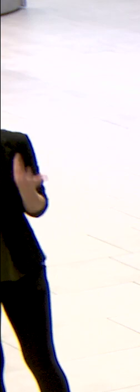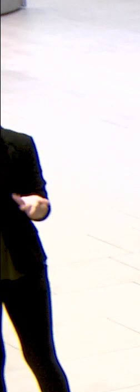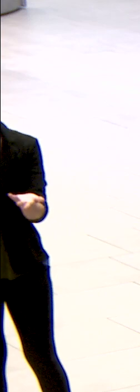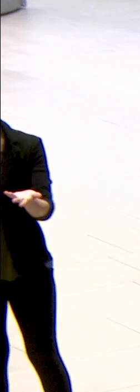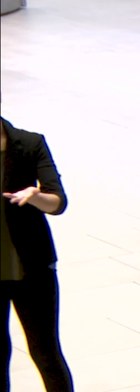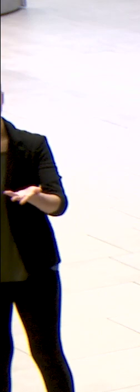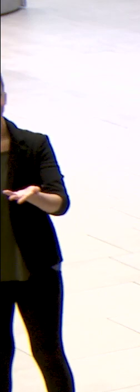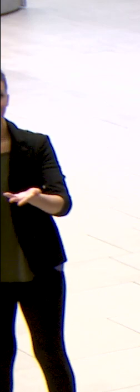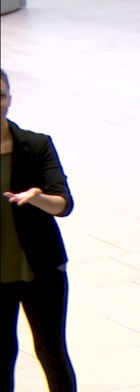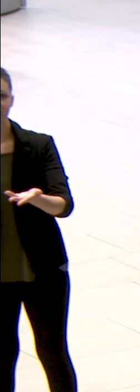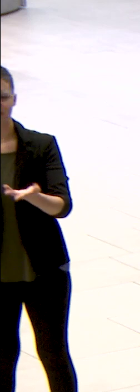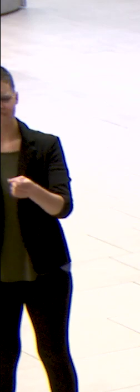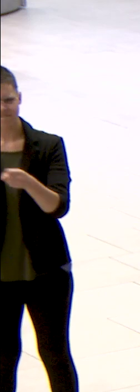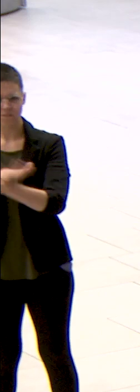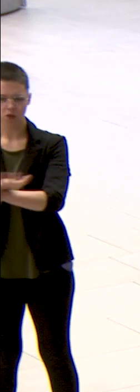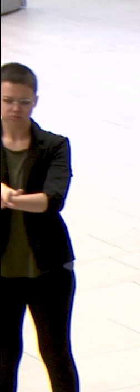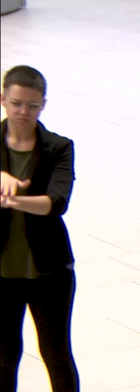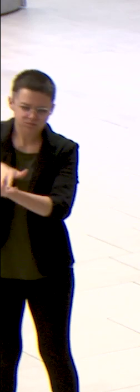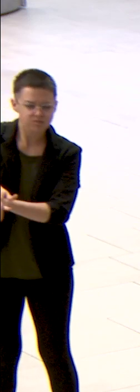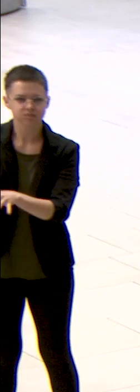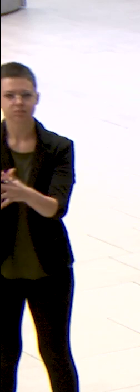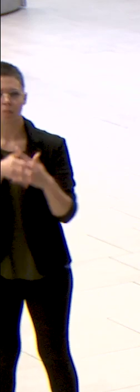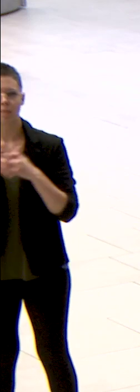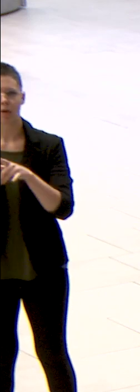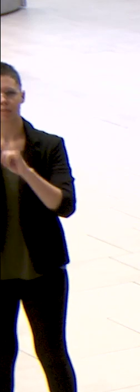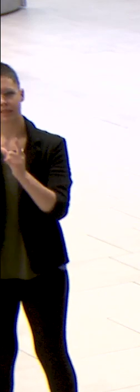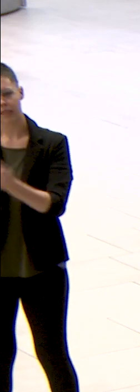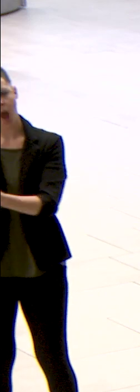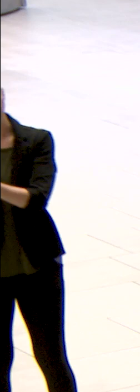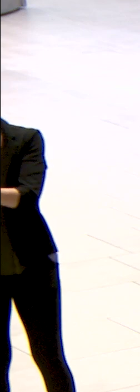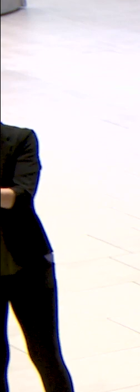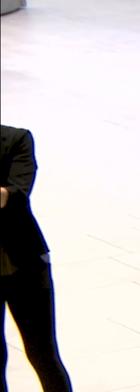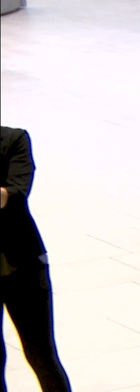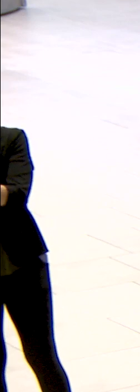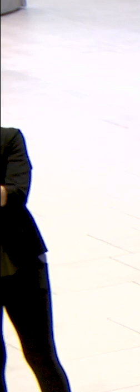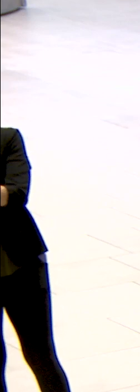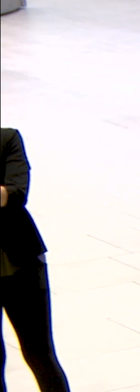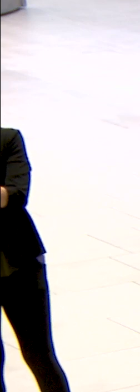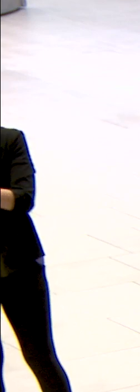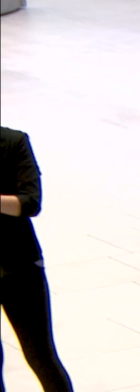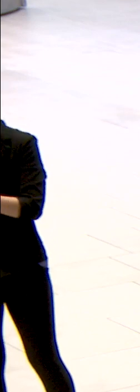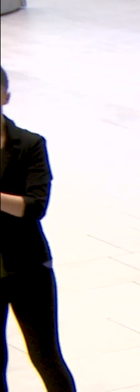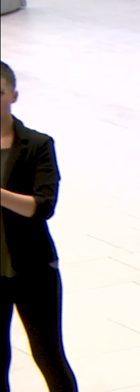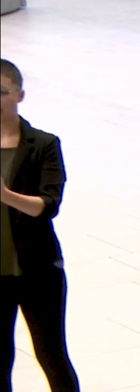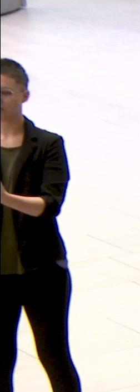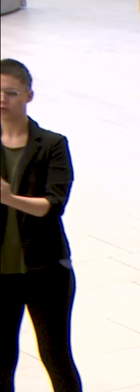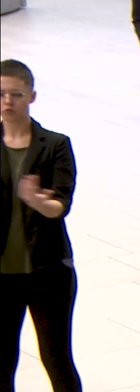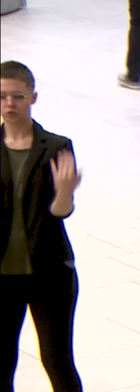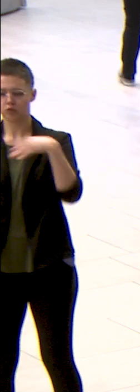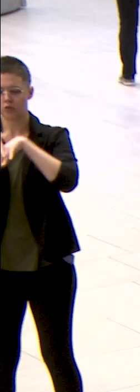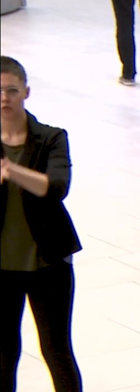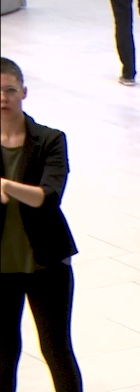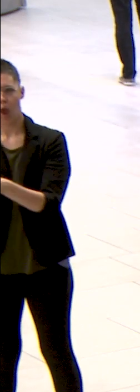fully Americanized, but also still very, very tied to our culture and living that 200% duality and really embracing it. So that's what we